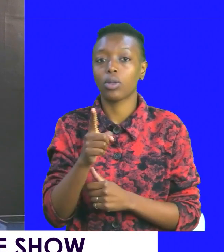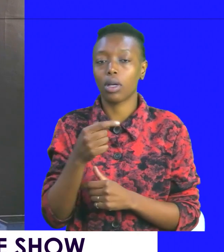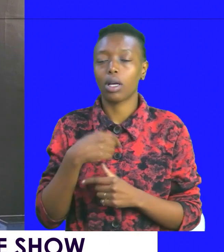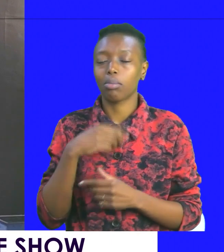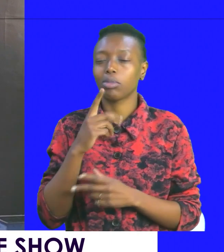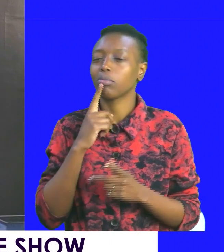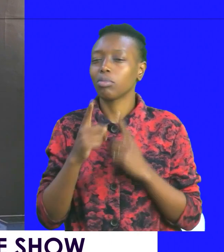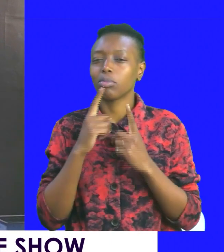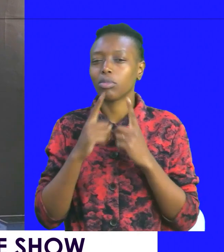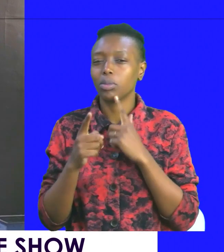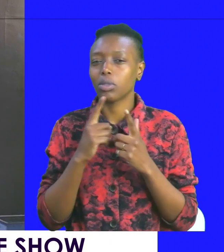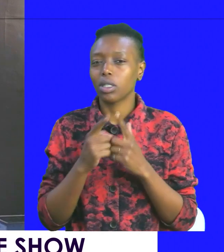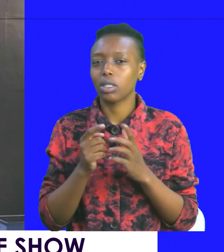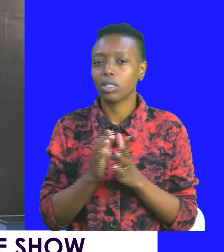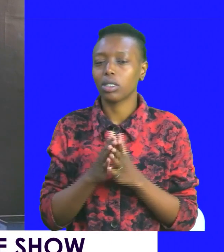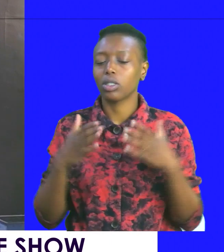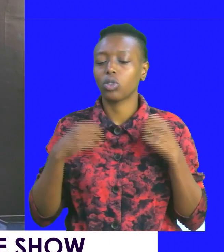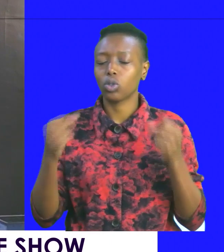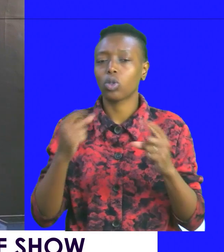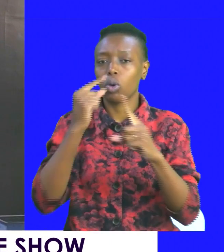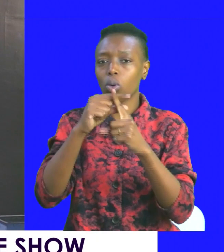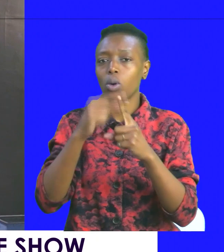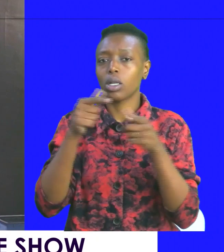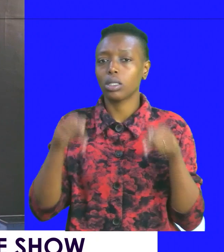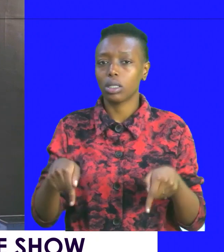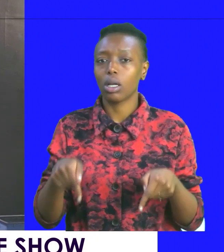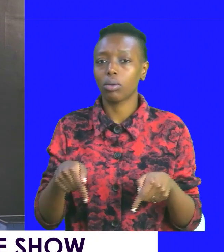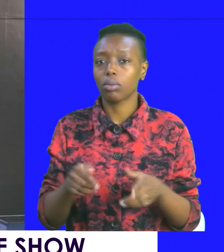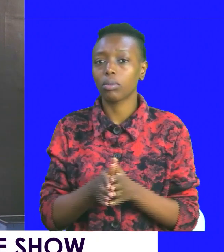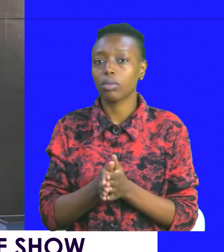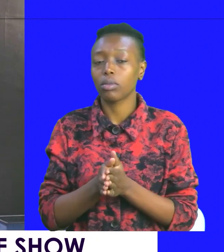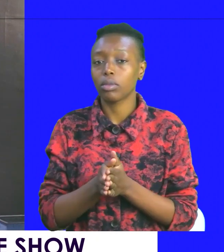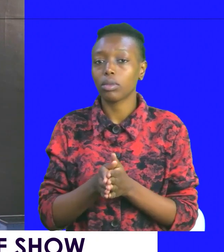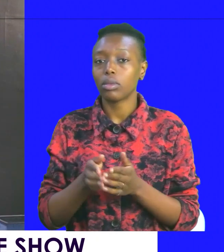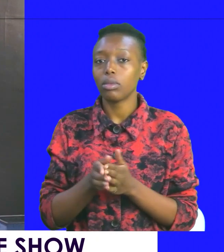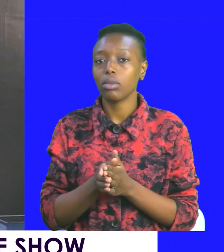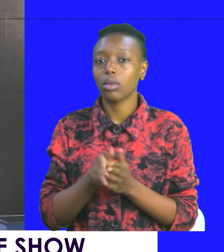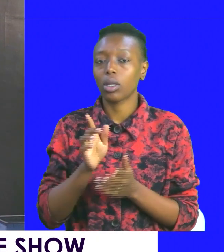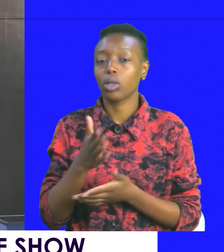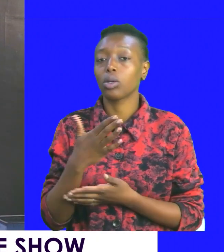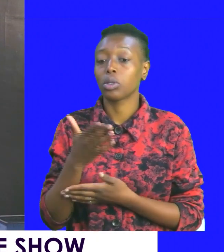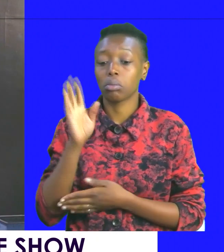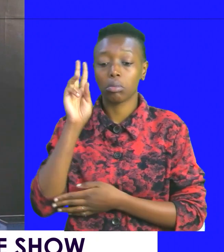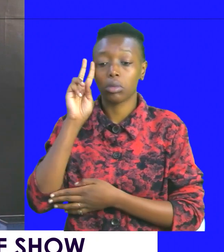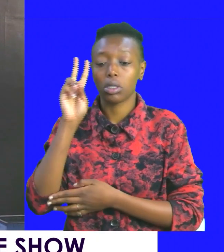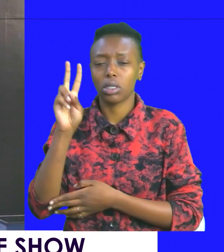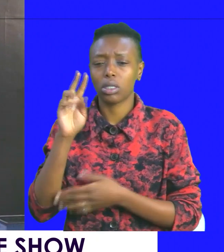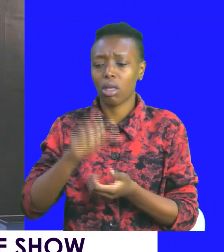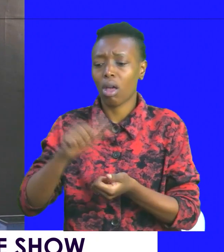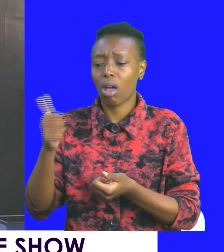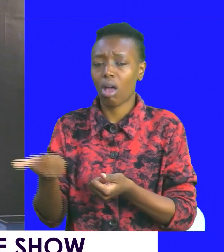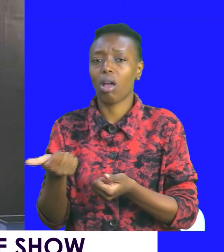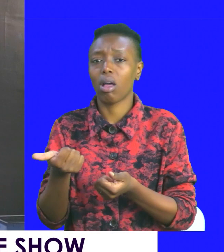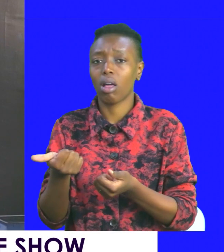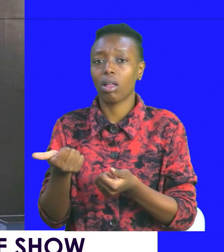here. There is a prosperous you. You know, you may have seen one side of life so much that